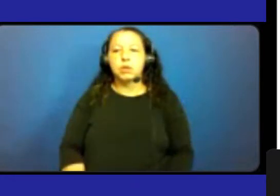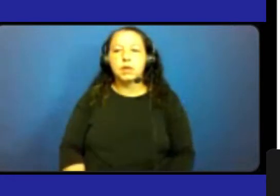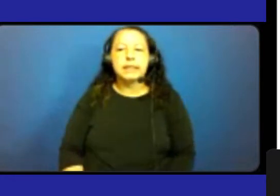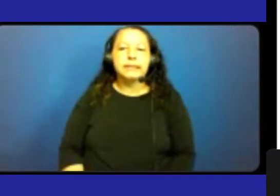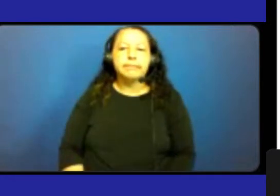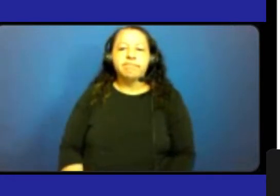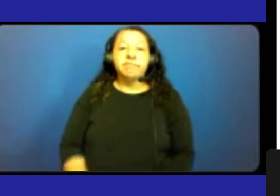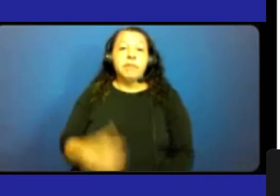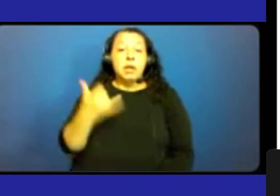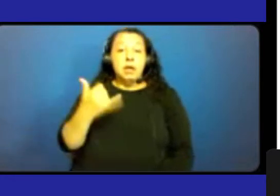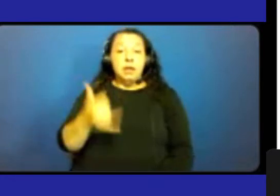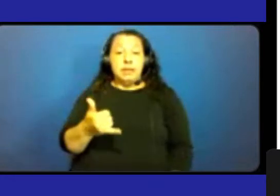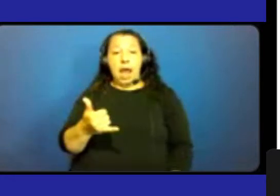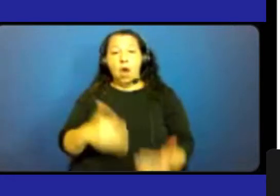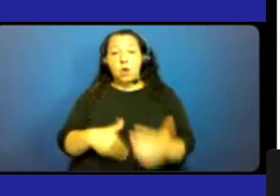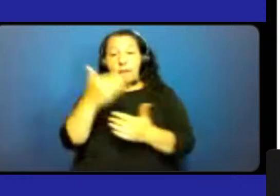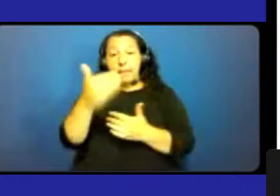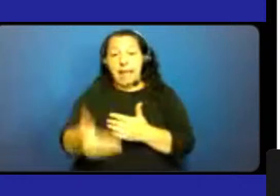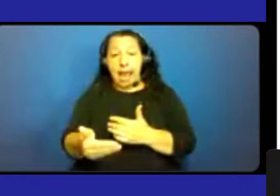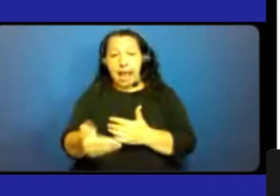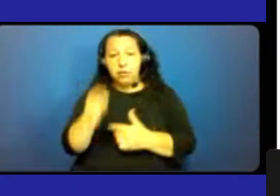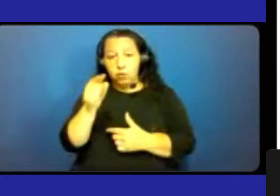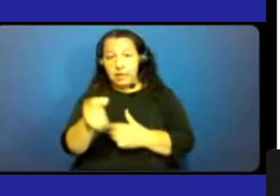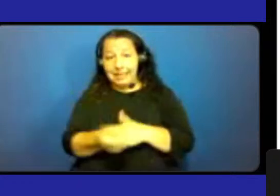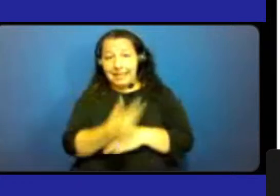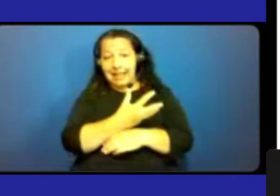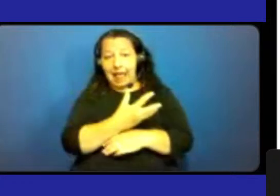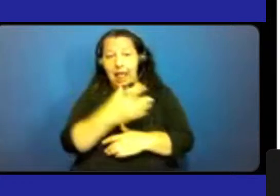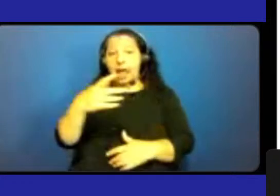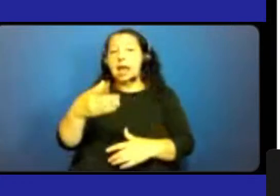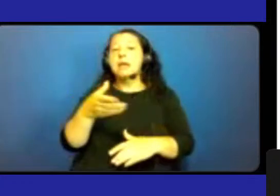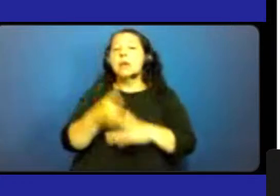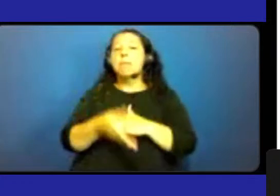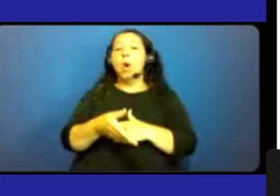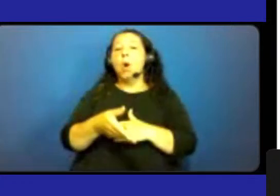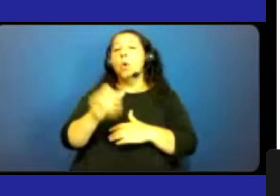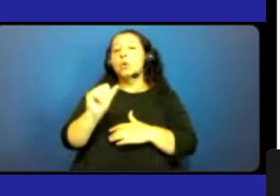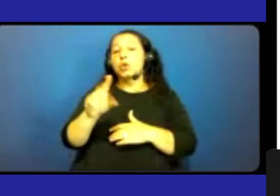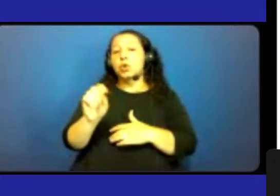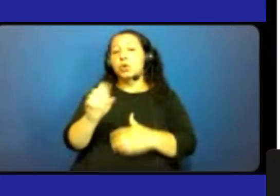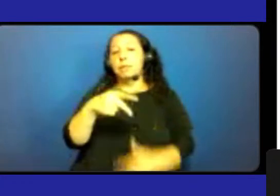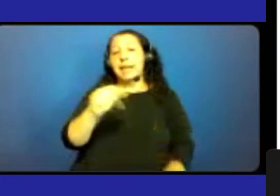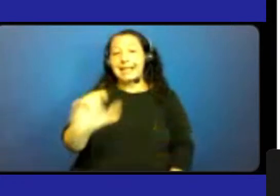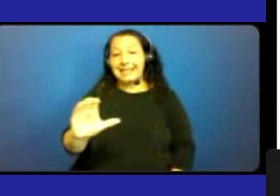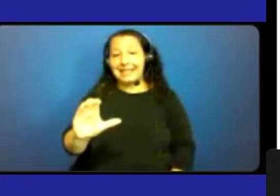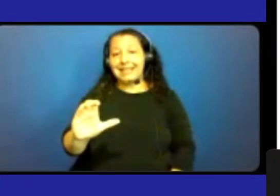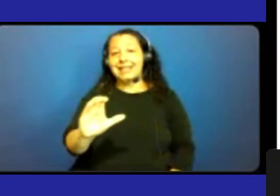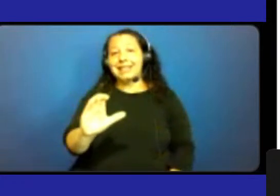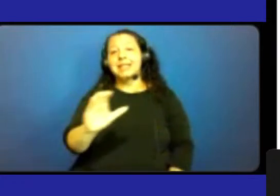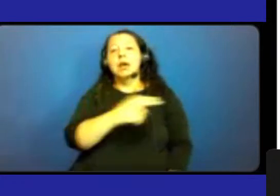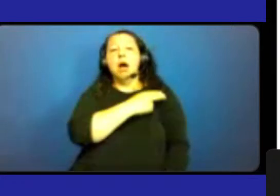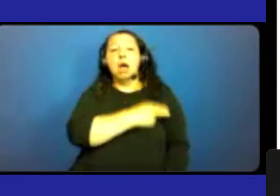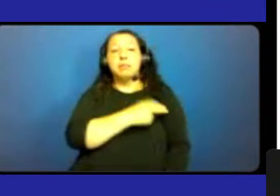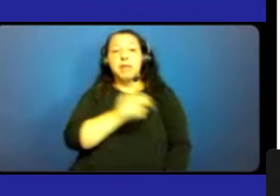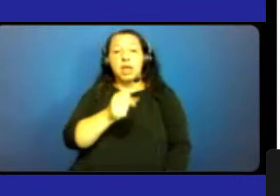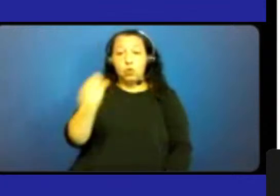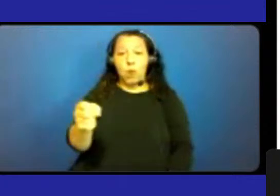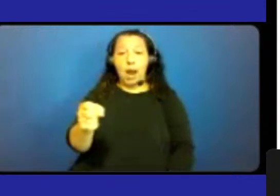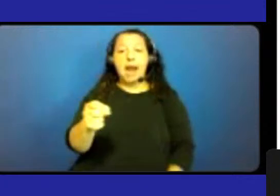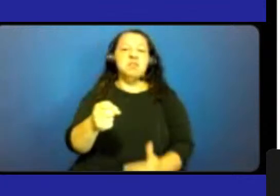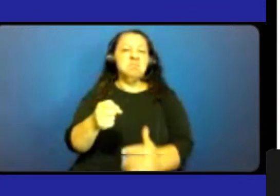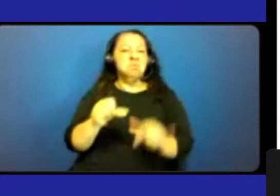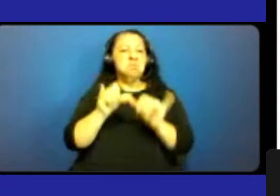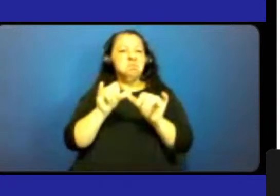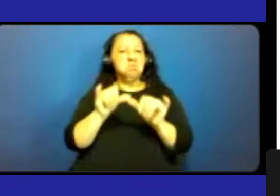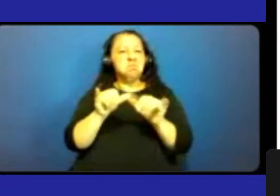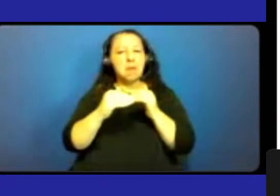jumping forward to this slide, our post-acute hospitalization rate stayed largely steady and even dipped a little bit, which again, I think